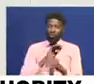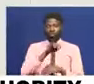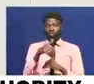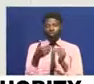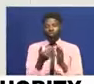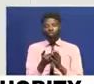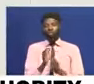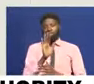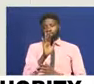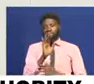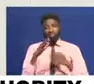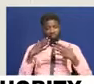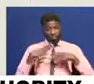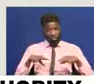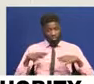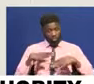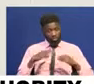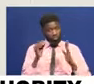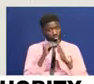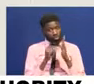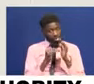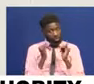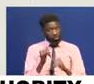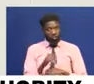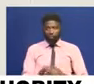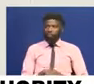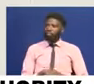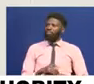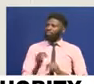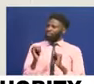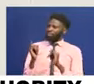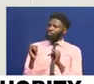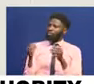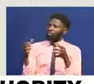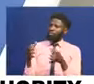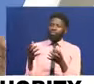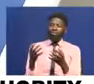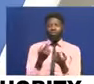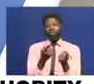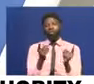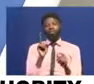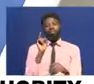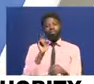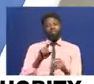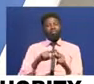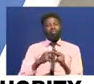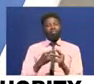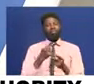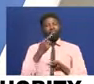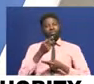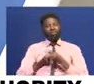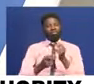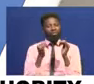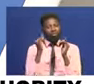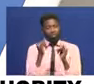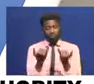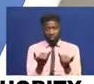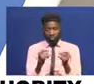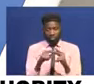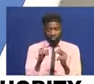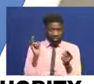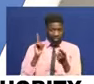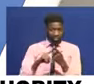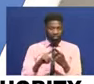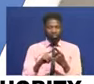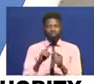providers? Like I said, it's a new organization, so everybody has to. Everybody has to. Yes. And that's the process. That's some of the process we're going through between now and the 1st of